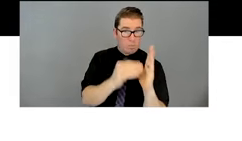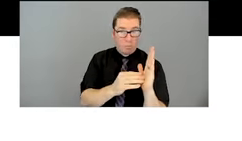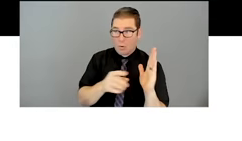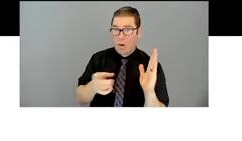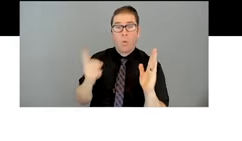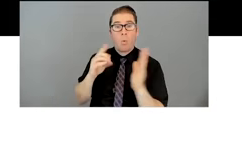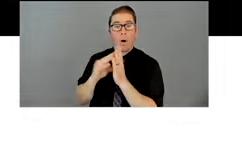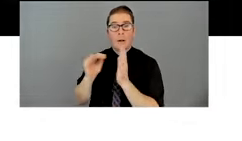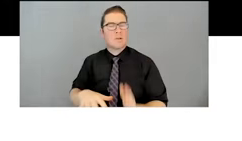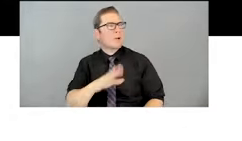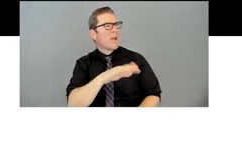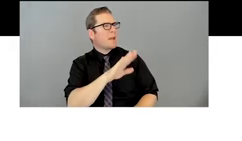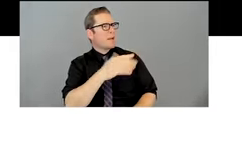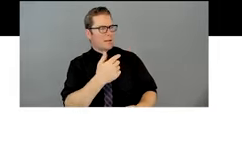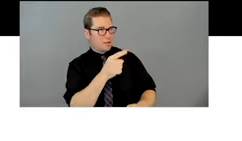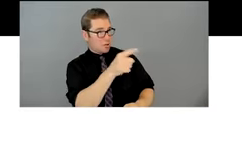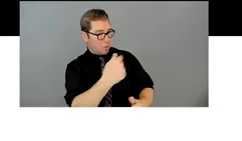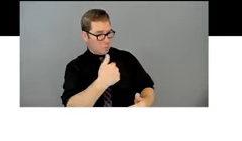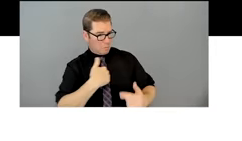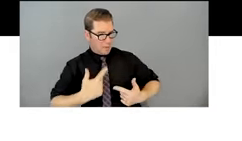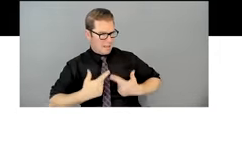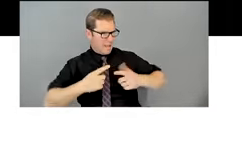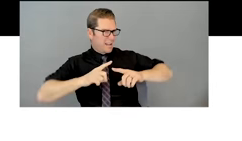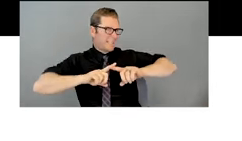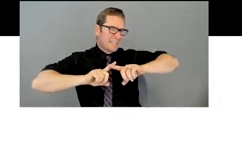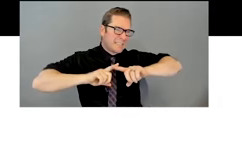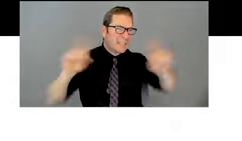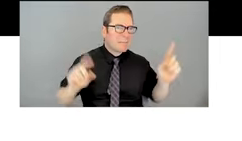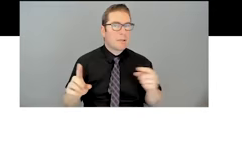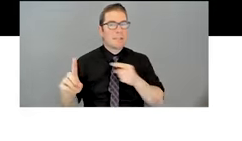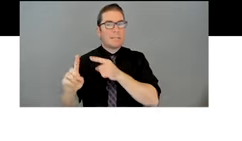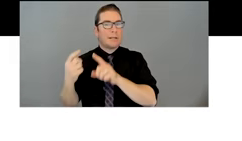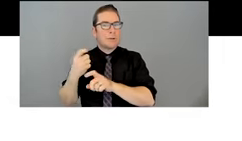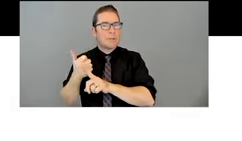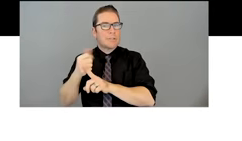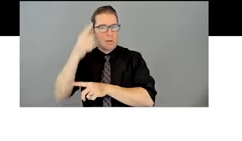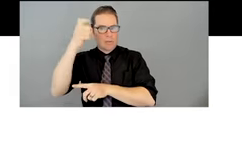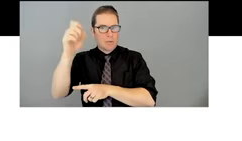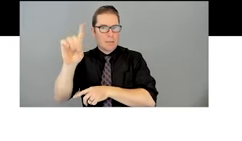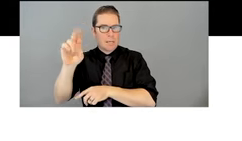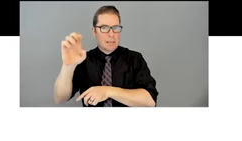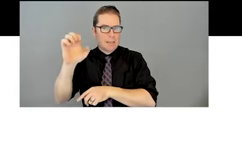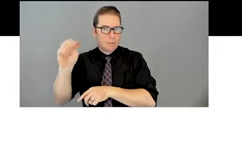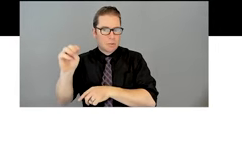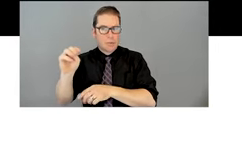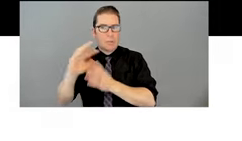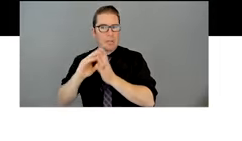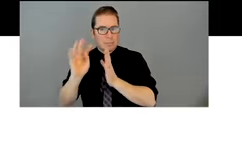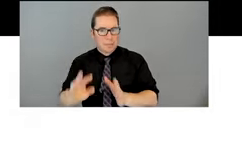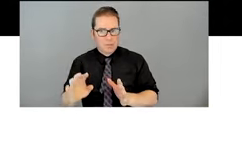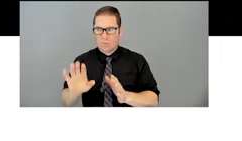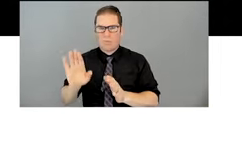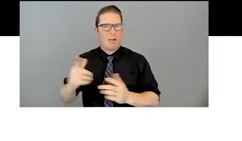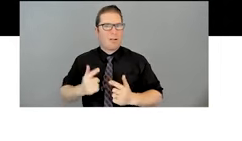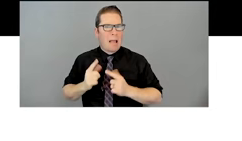so different. She was a dream student and just everything was very different about our stories. But